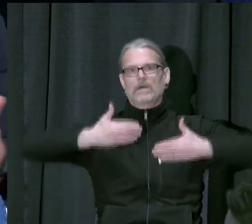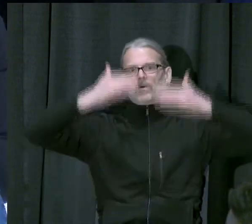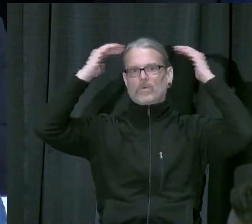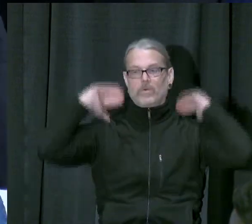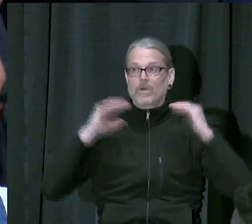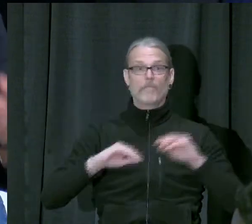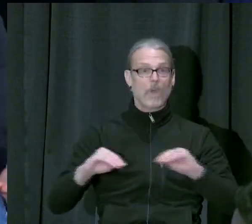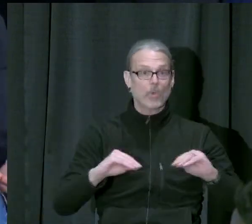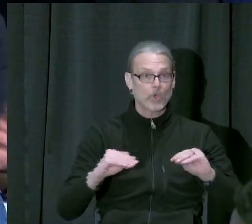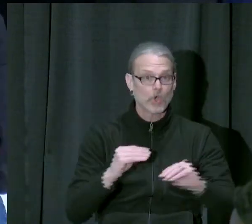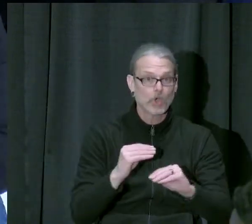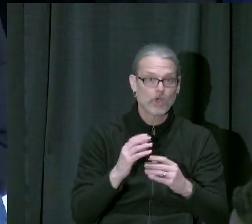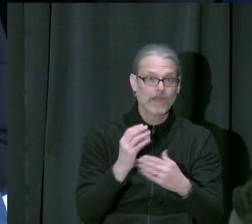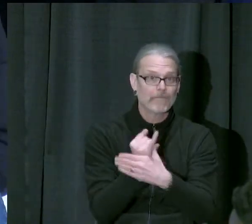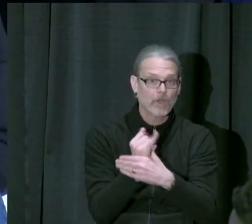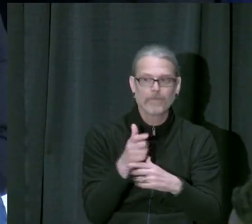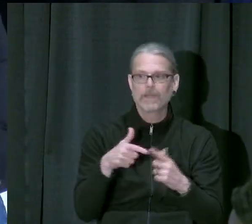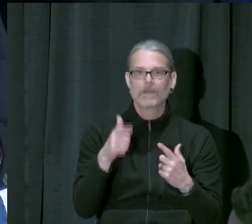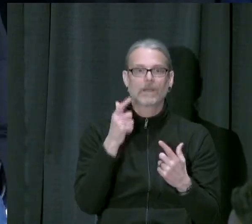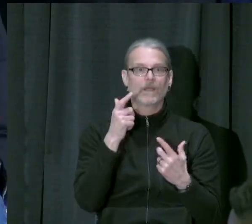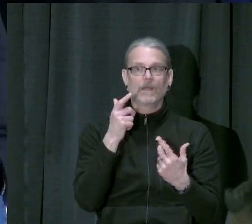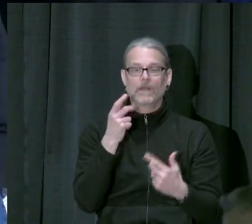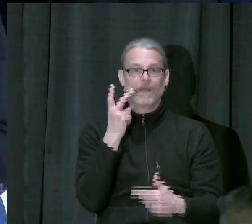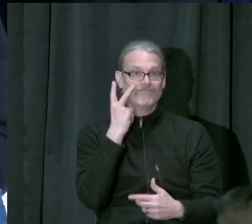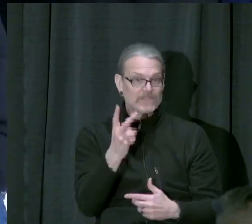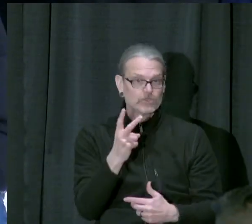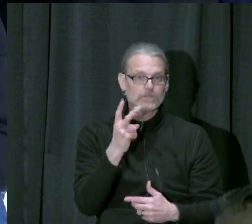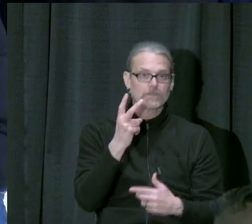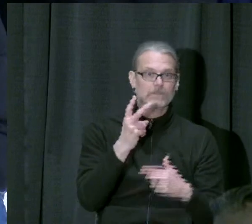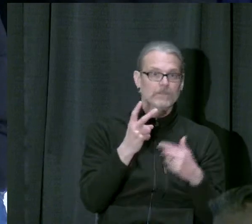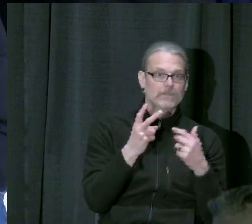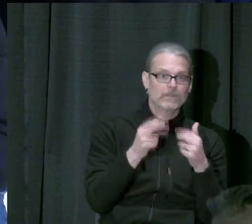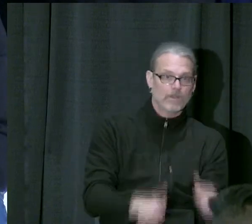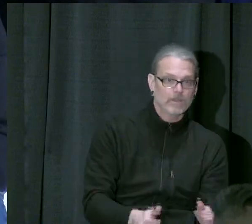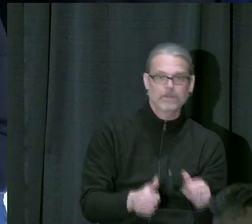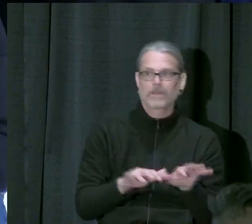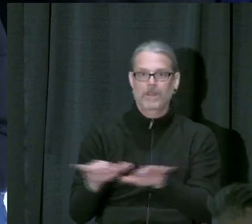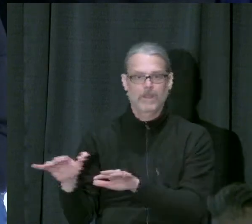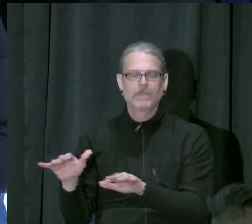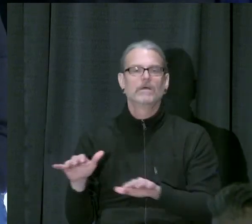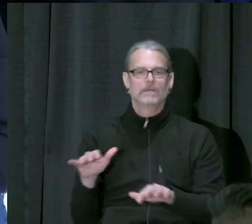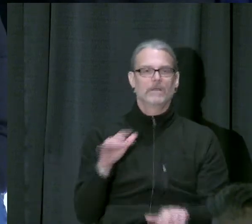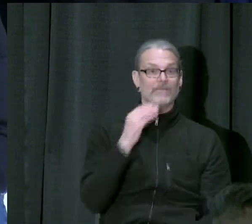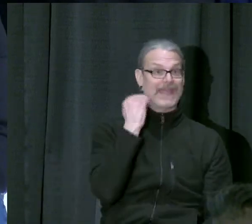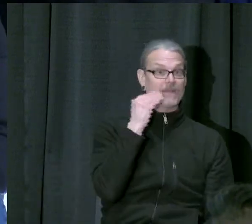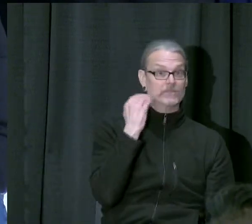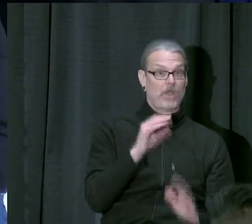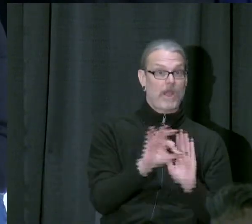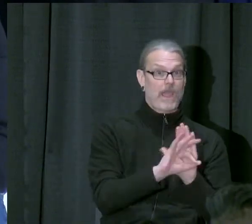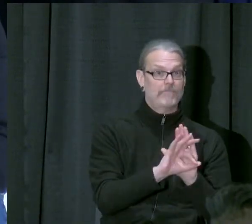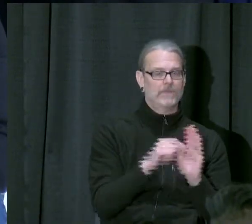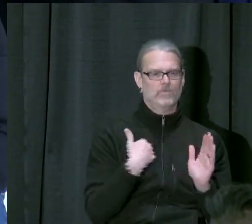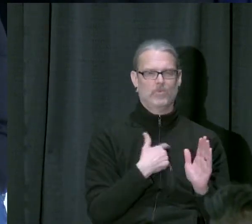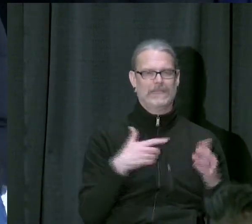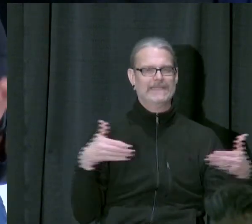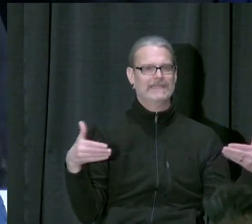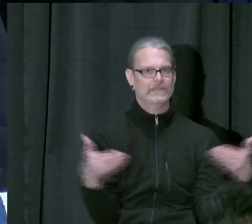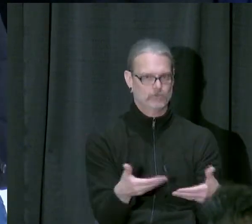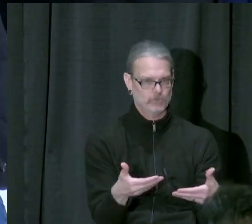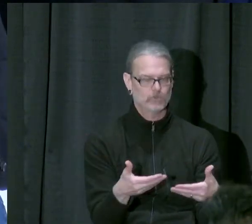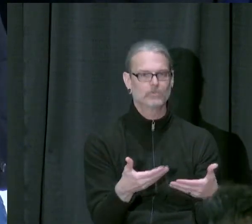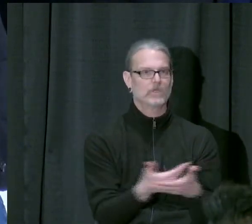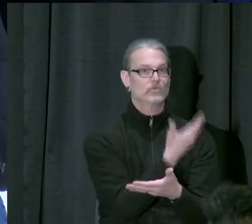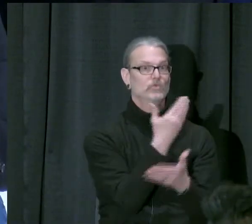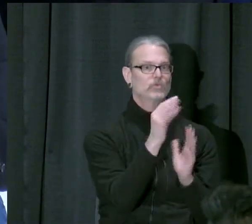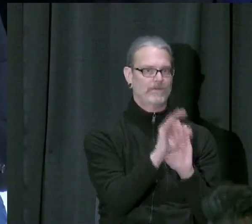visual impairment, cognitive impairments. Along the same line, on the Amazon app, we recently introduced a feature